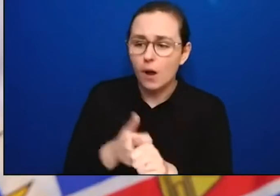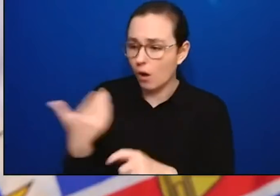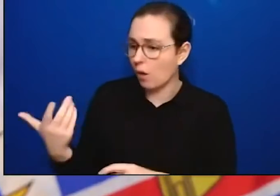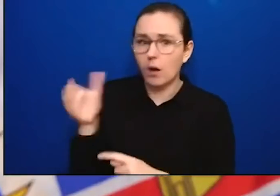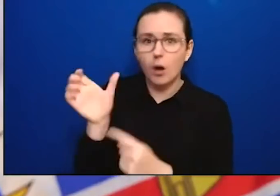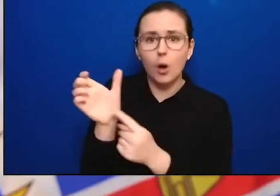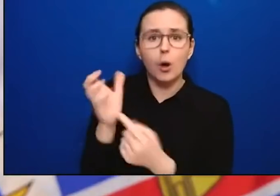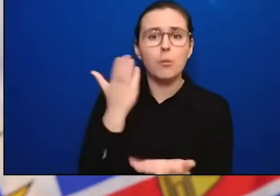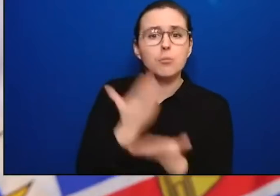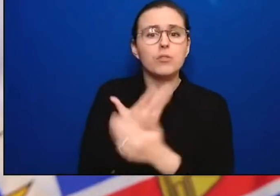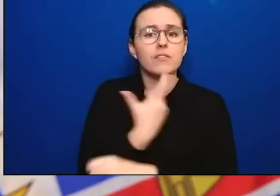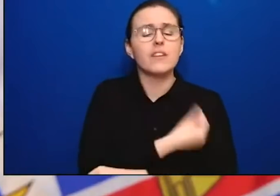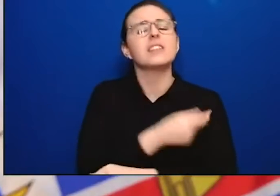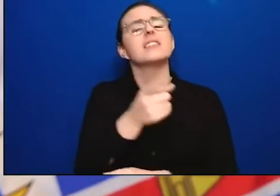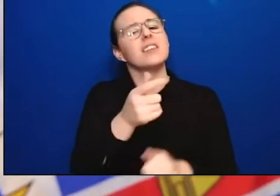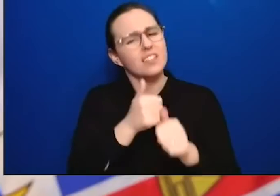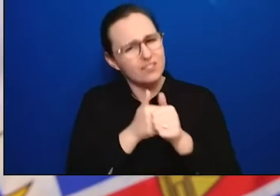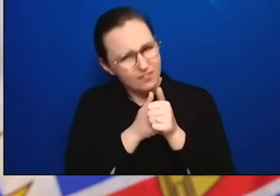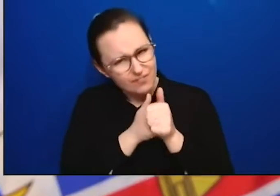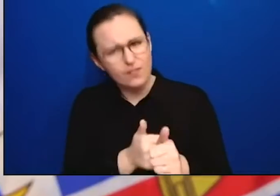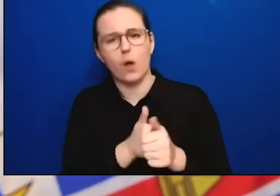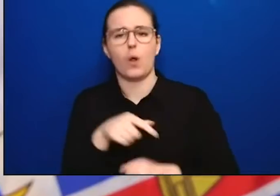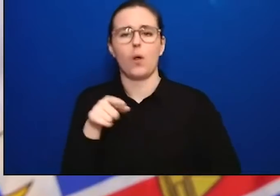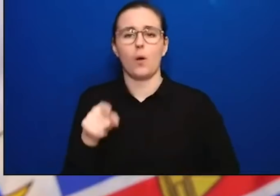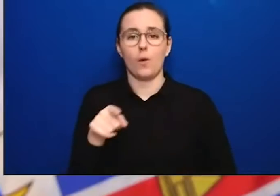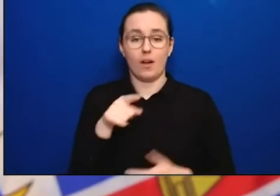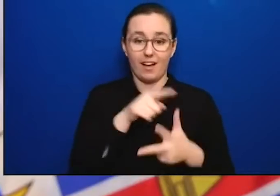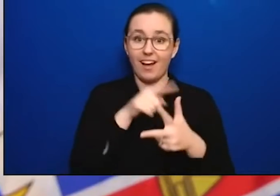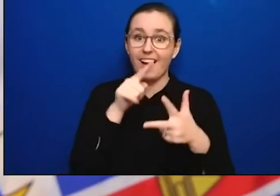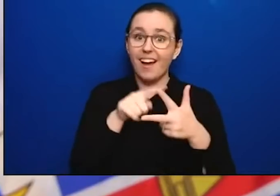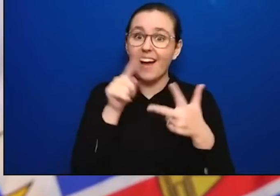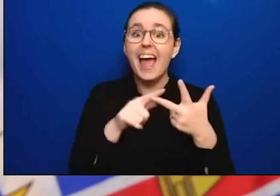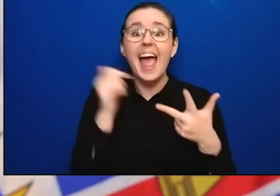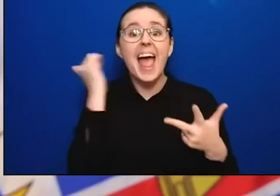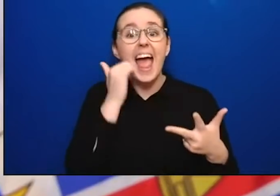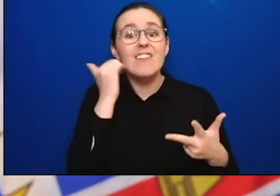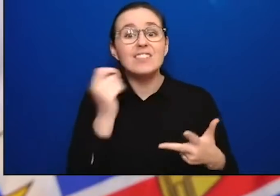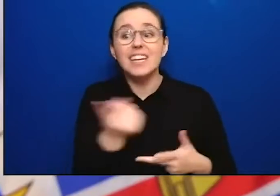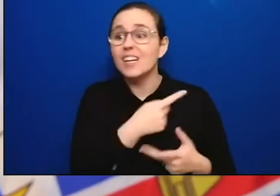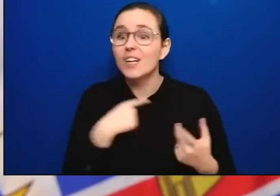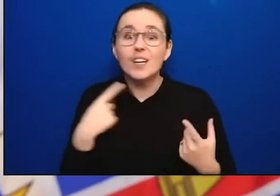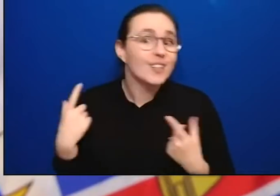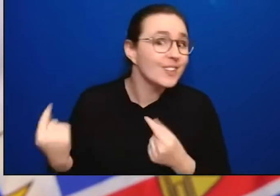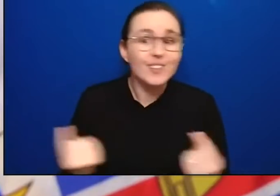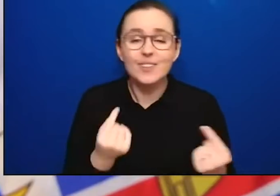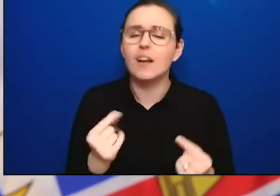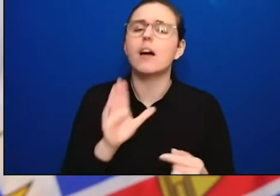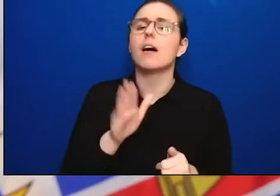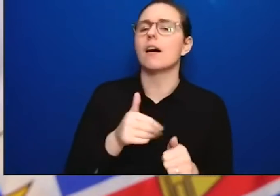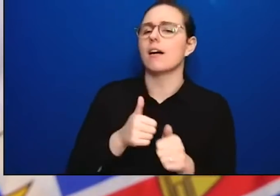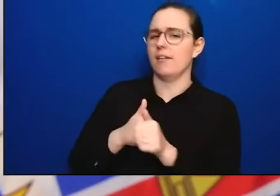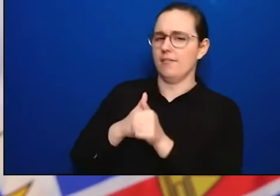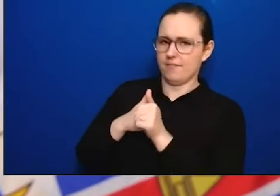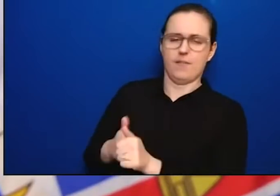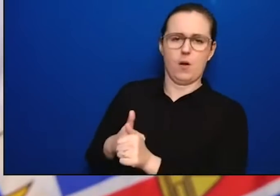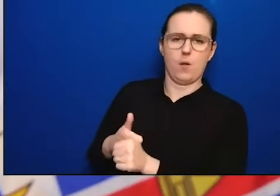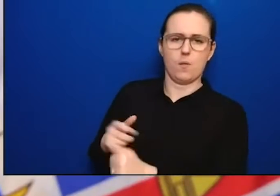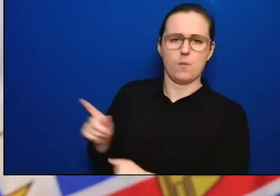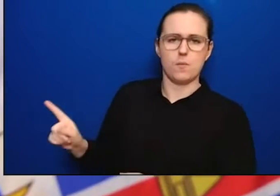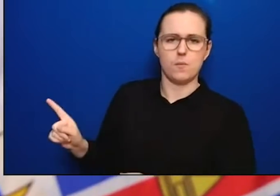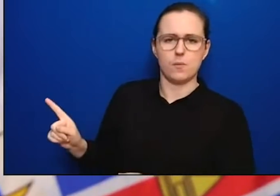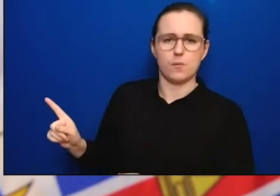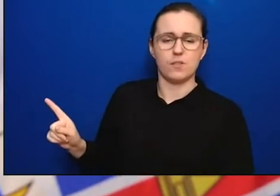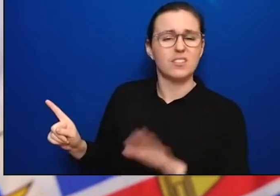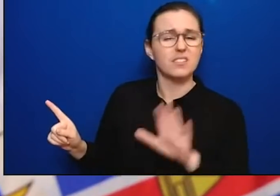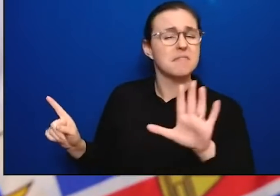our BC vaccine card for those highest risk activities. And we need to all take those actions that work.